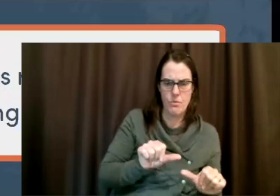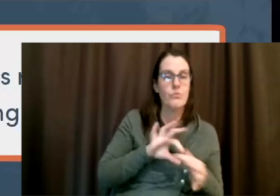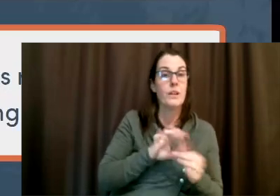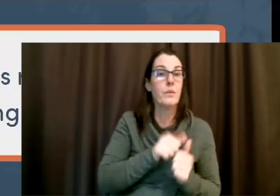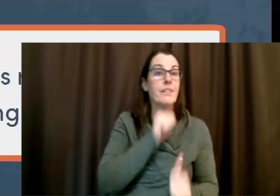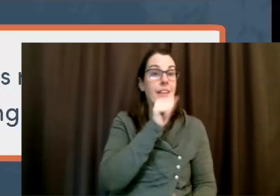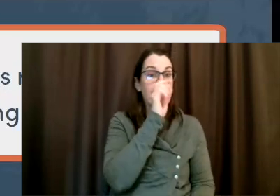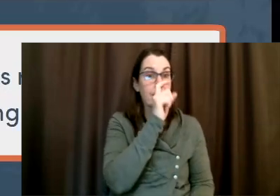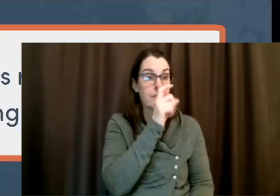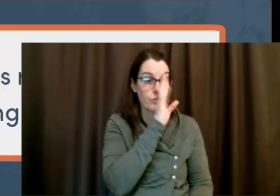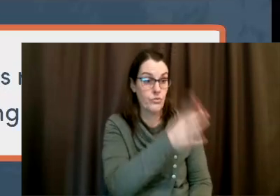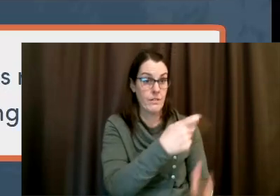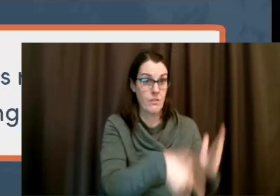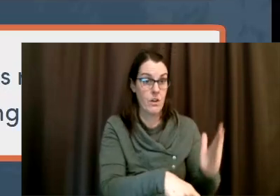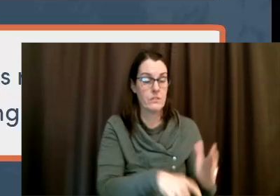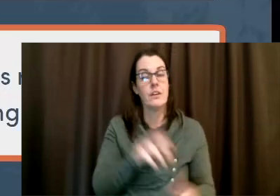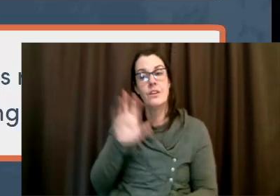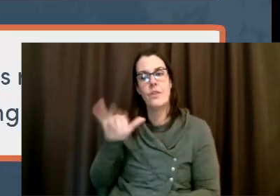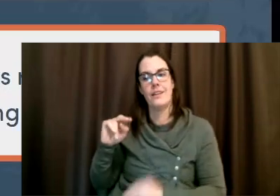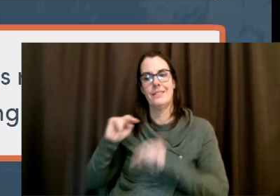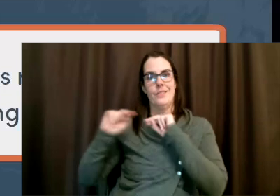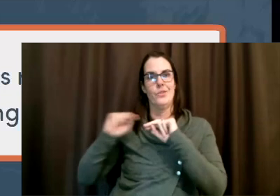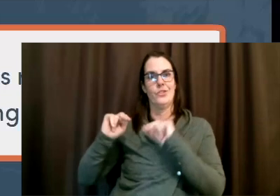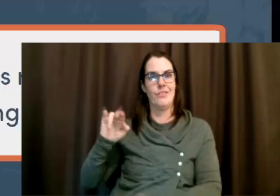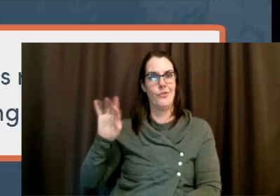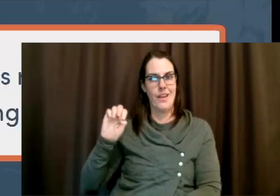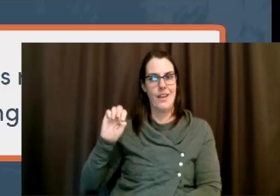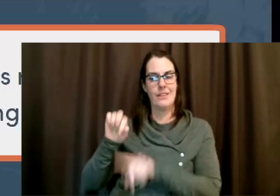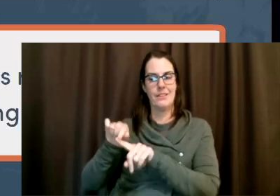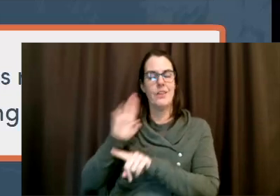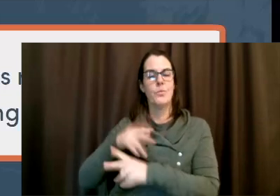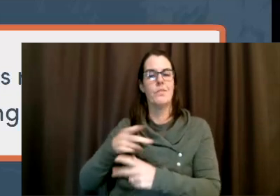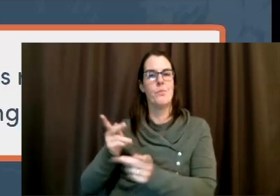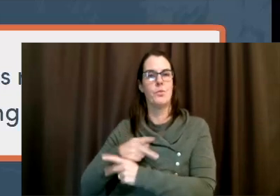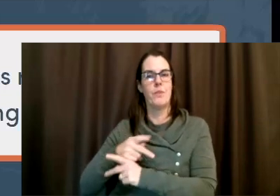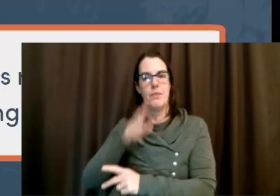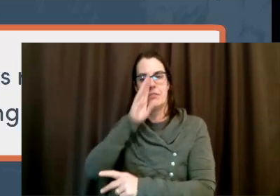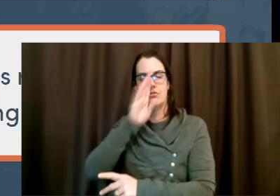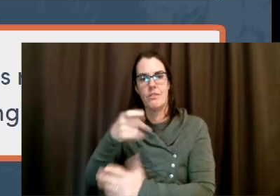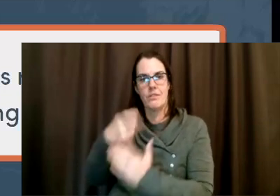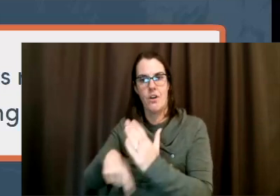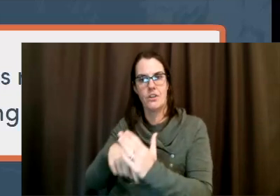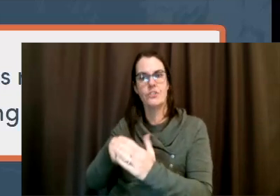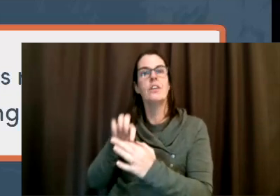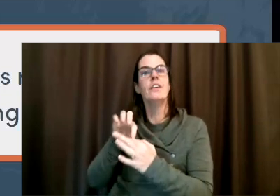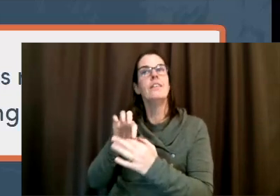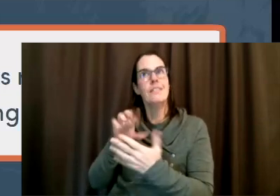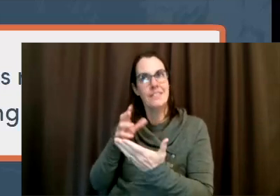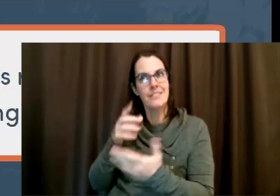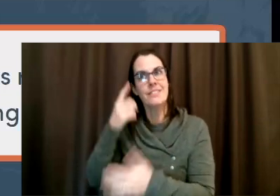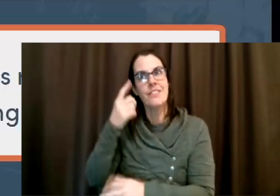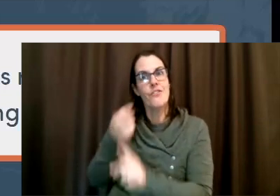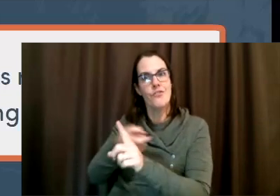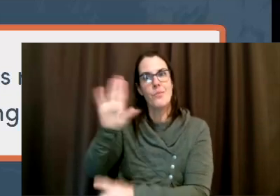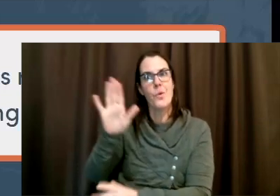negotiated rate and you're going to multiply it by direct costs that are allowed under your negotiated agreement, right?